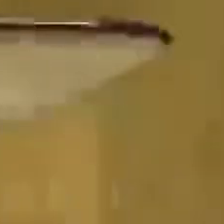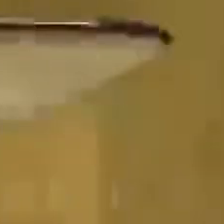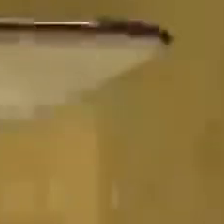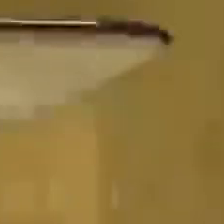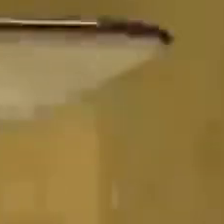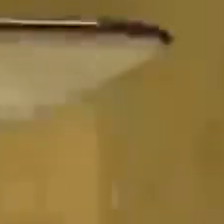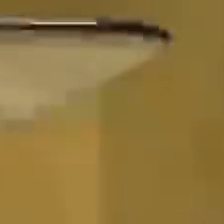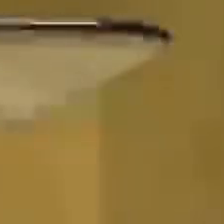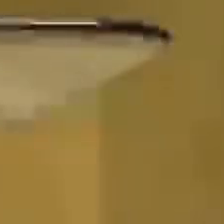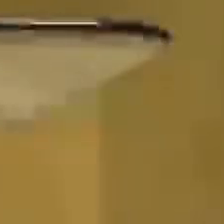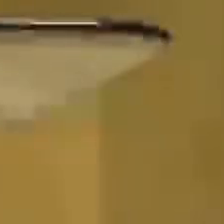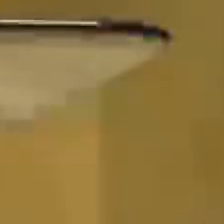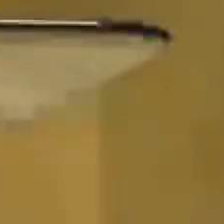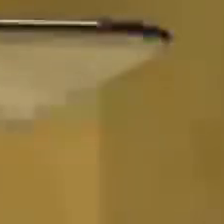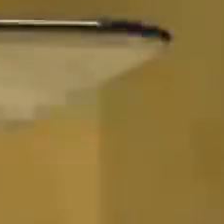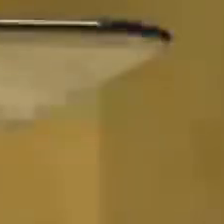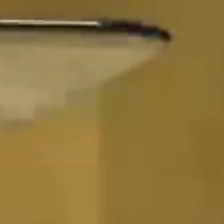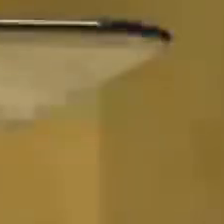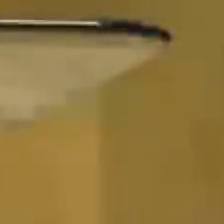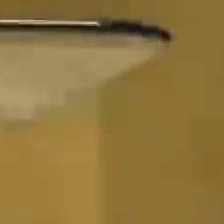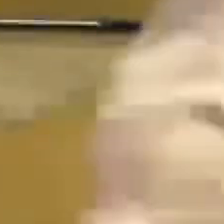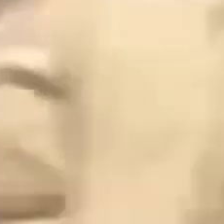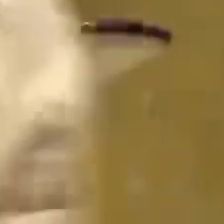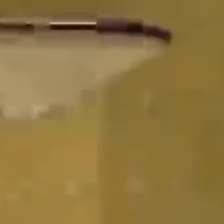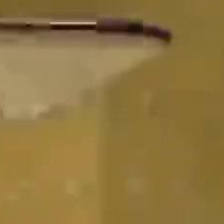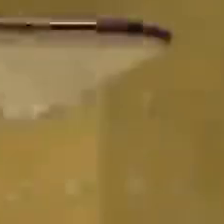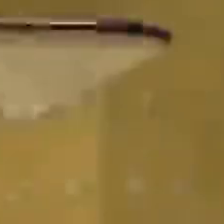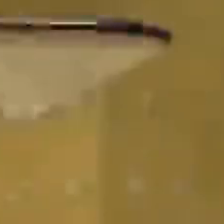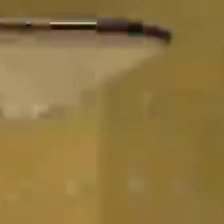In Jesus' name, we pray.